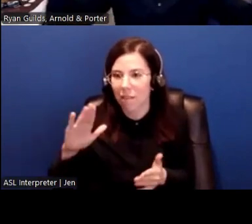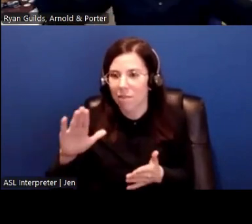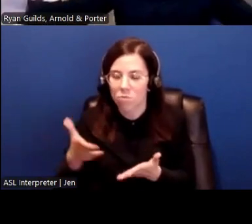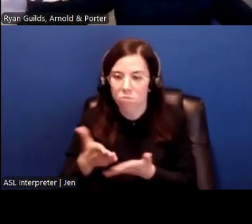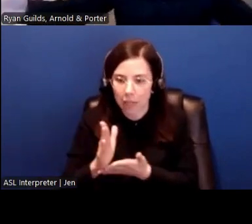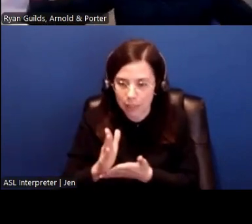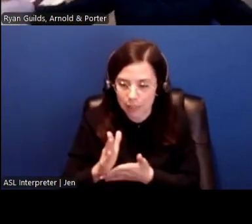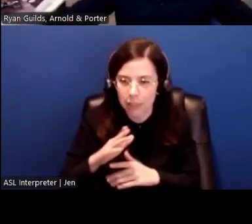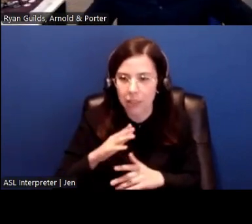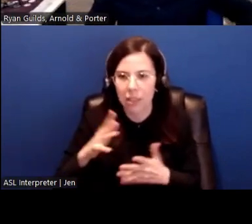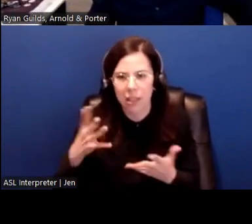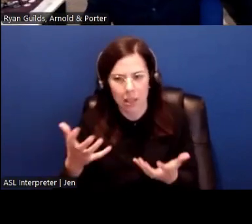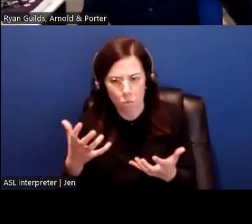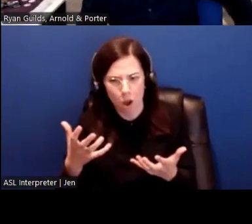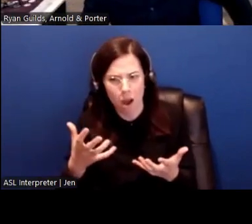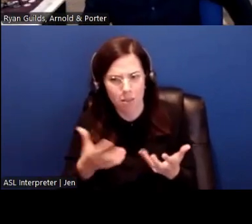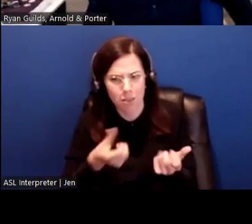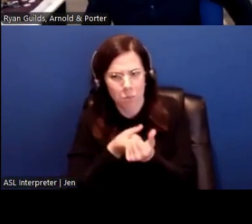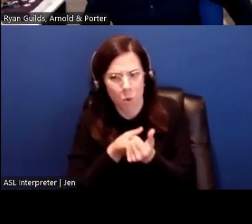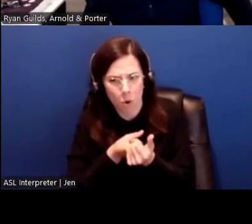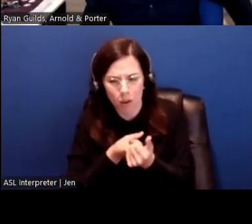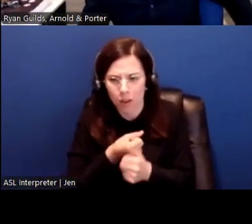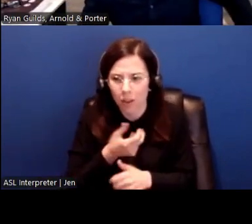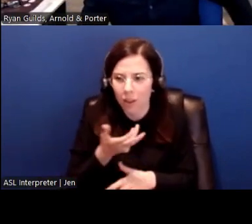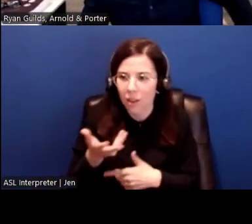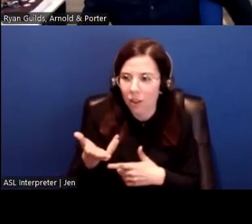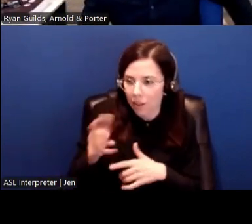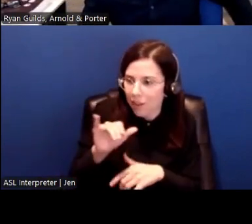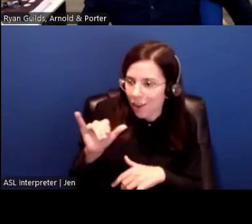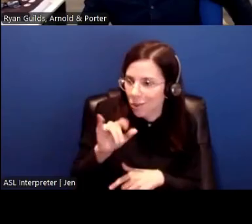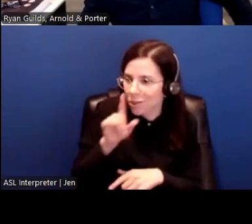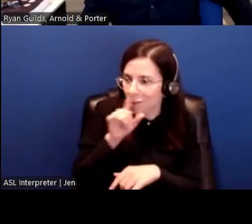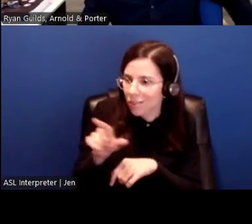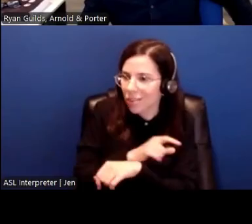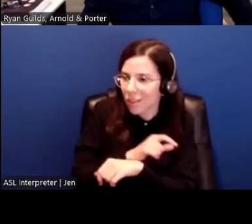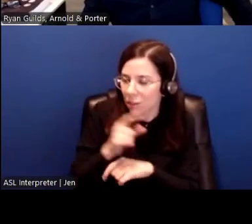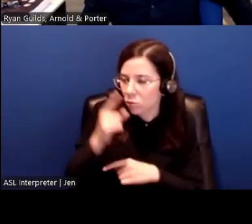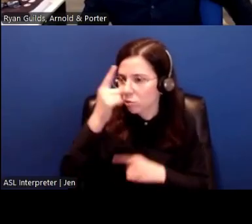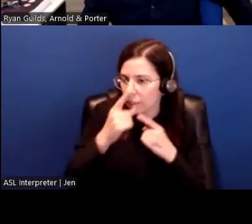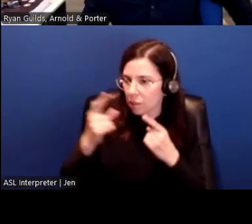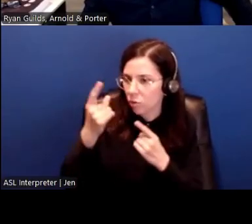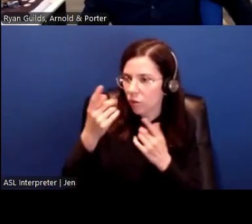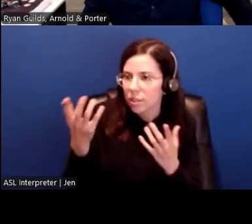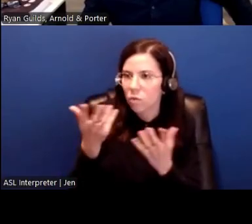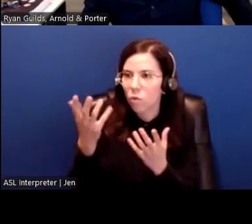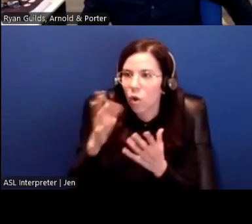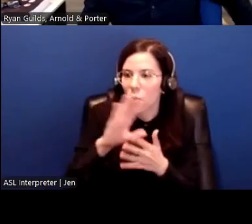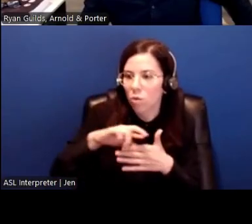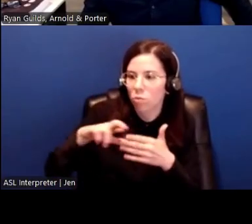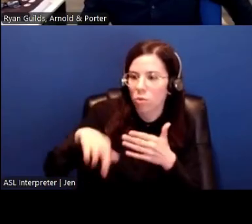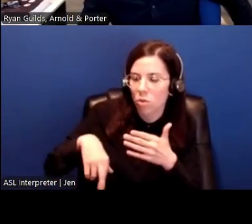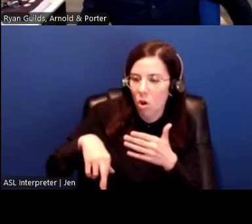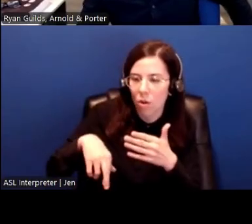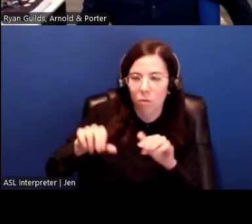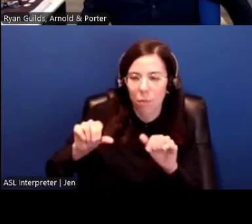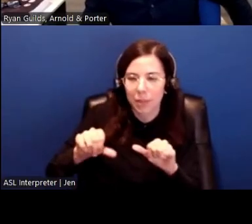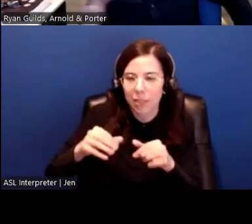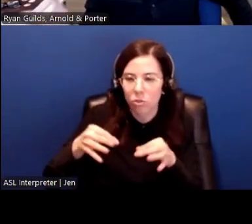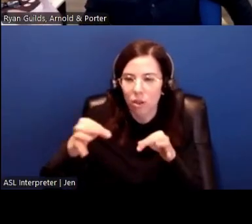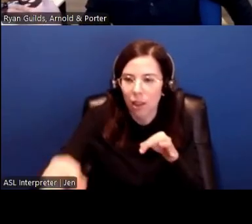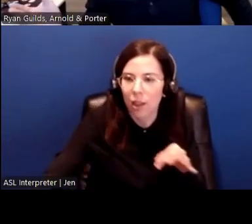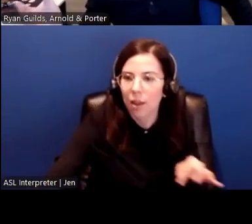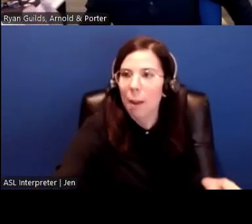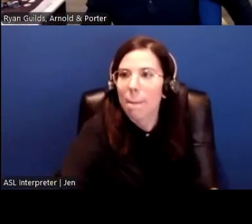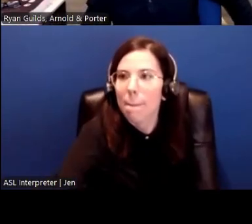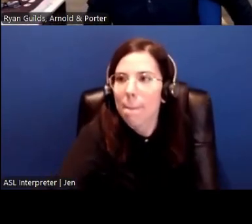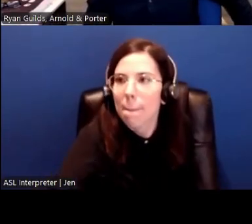rights that they want to enforce, and also the practical considerations around what would flow from a potential delay. So those are